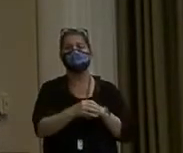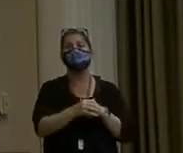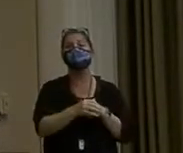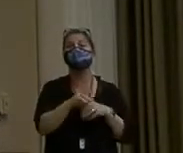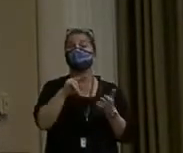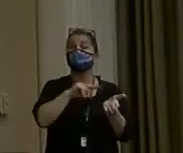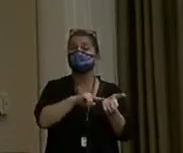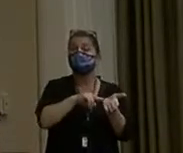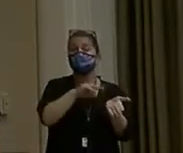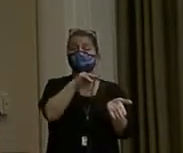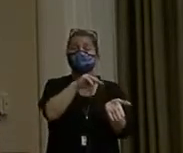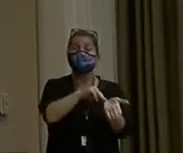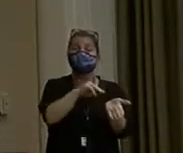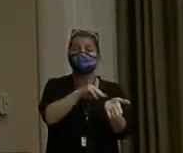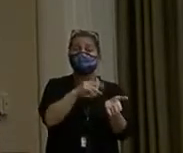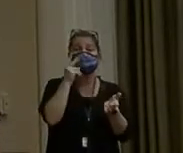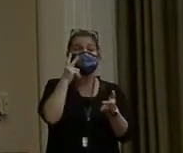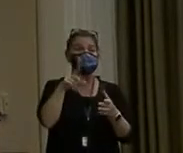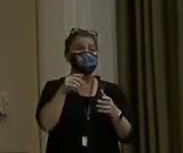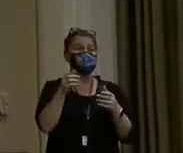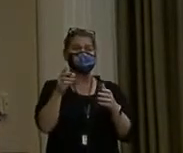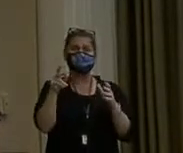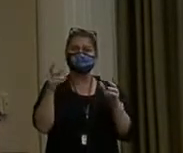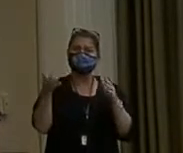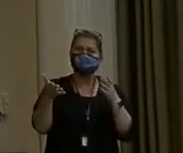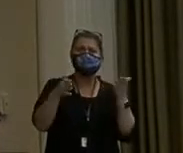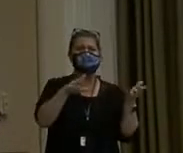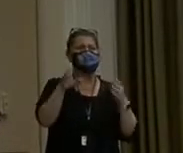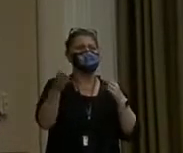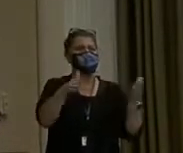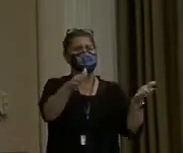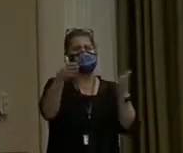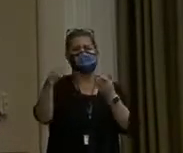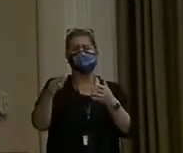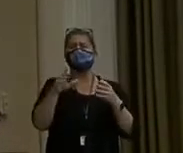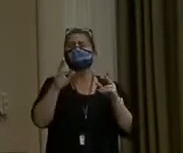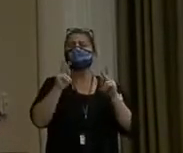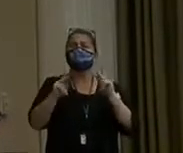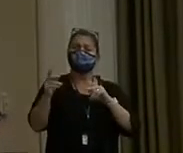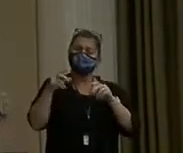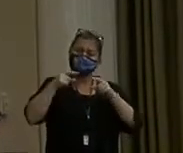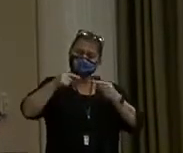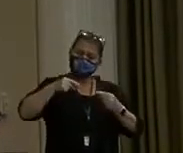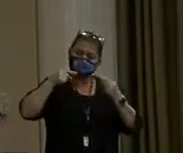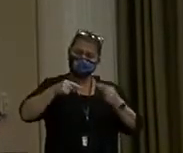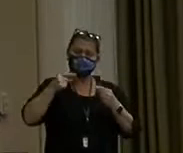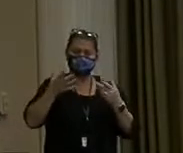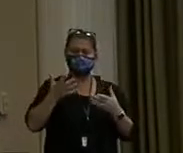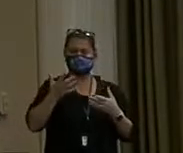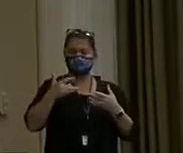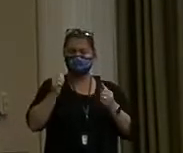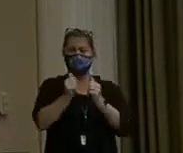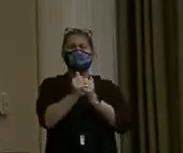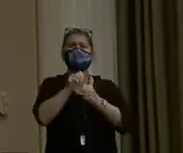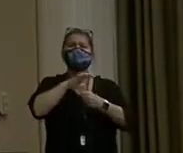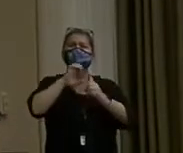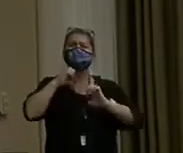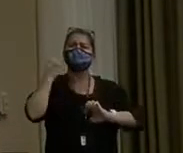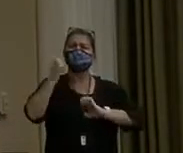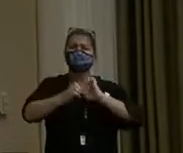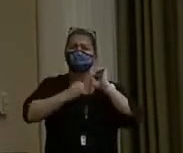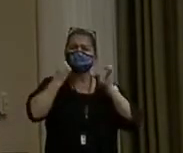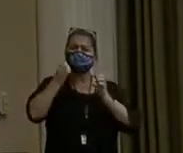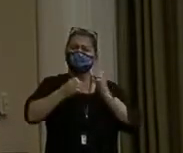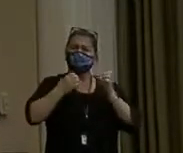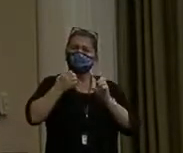Nurses and physicians face invading deadly virus burdens, had emotional struggles, trying to deal with